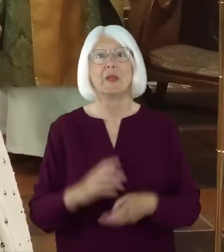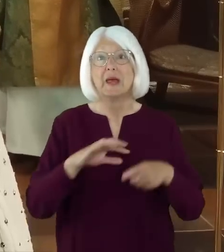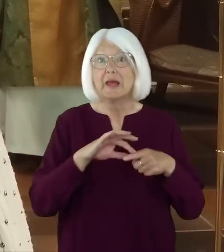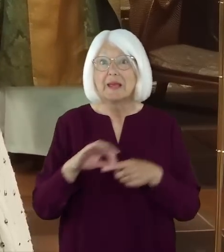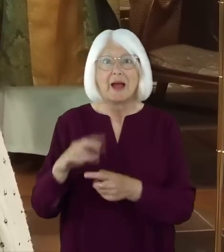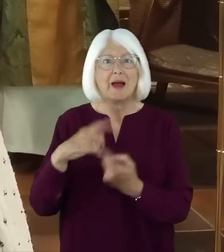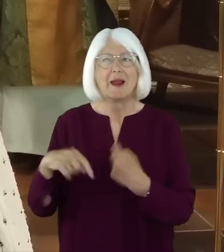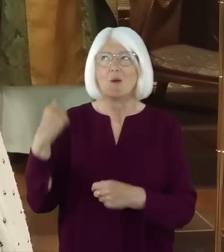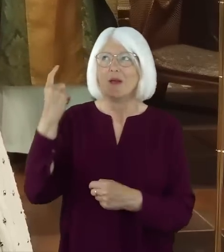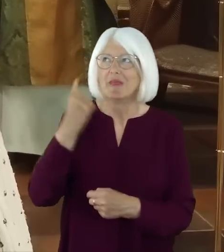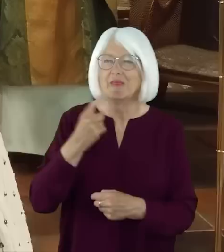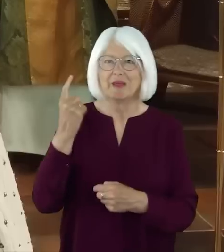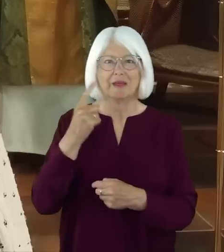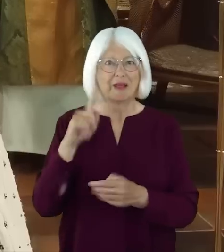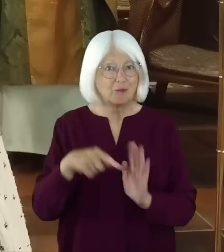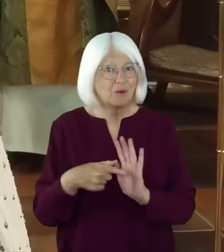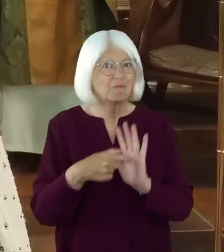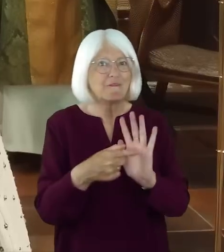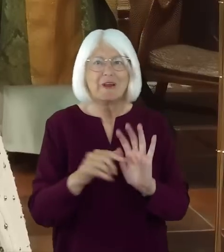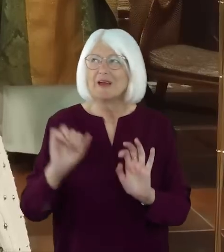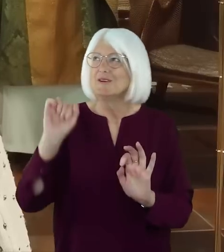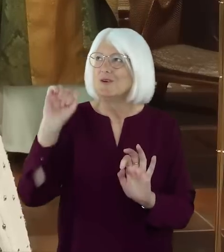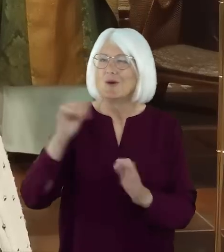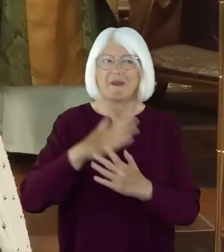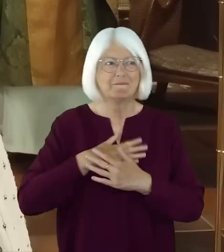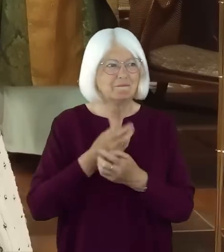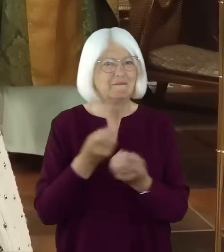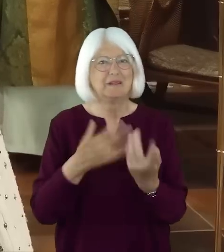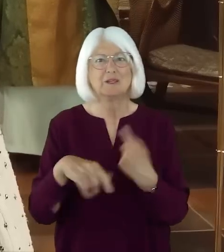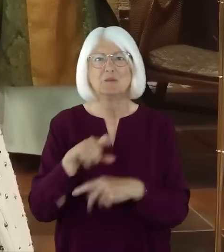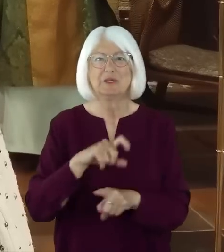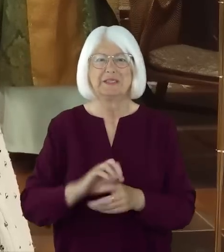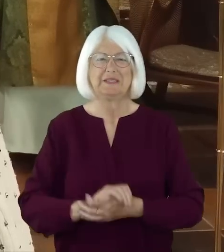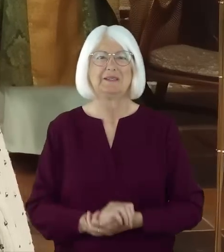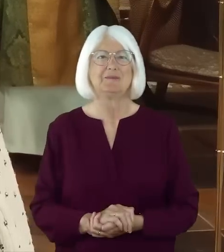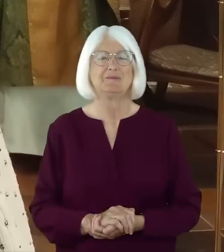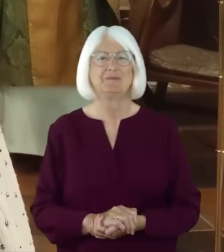Guide our thinking that we may reflect your dreams for our communities.